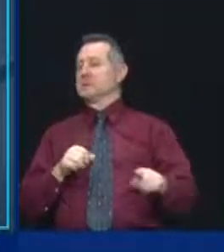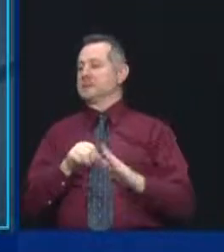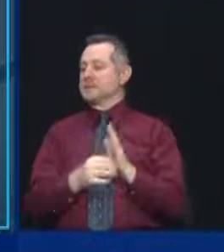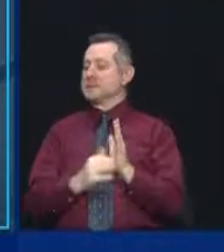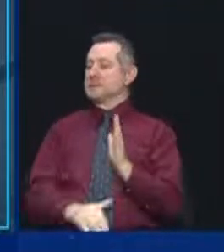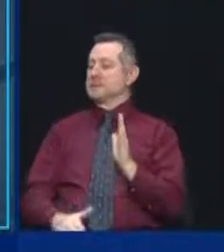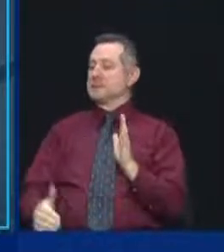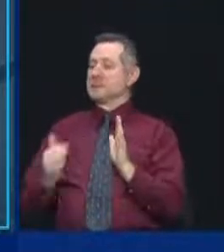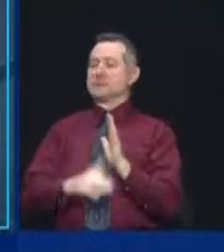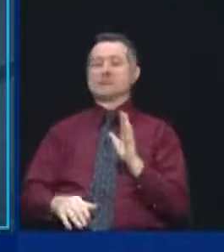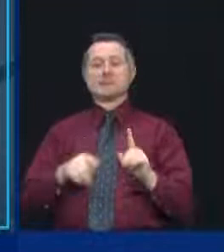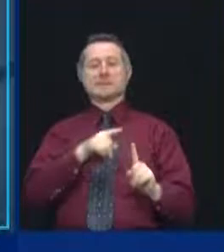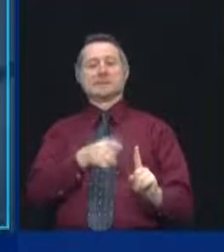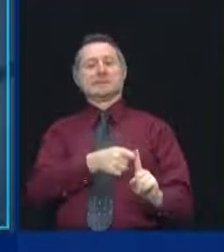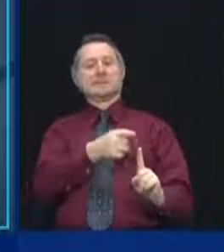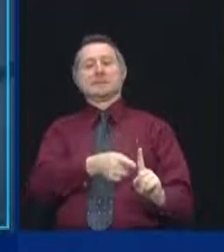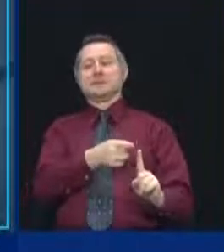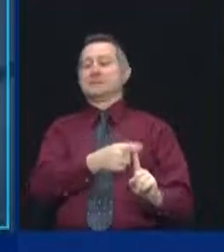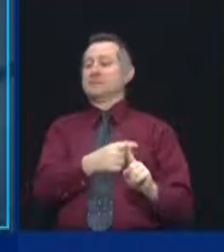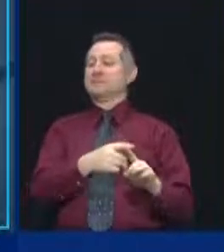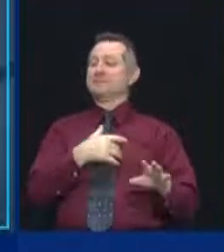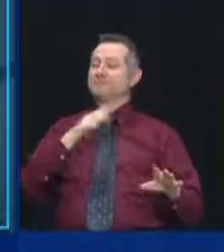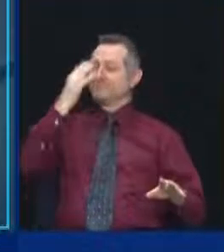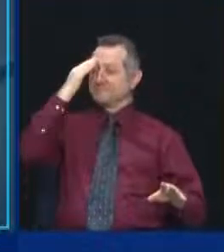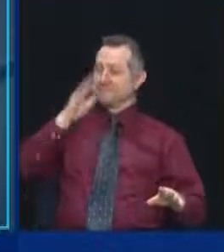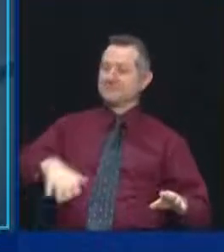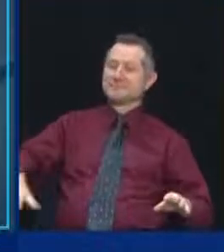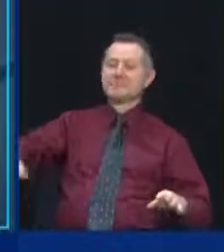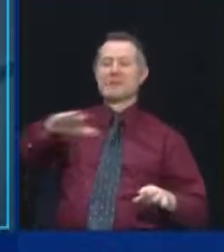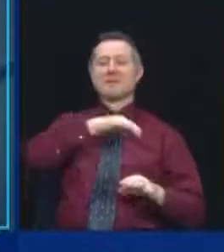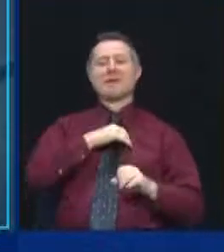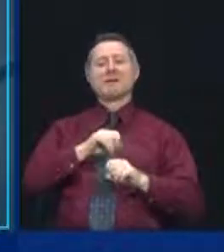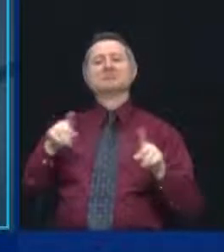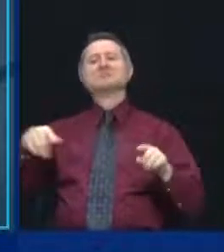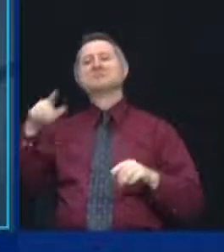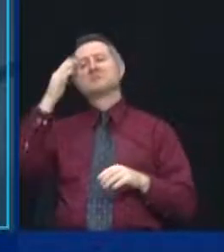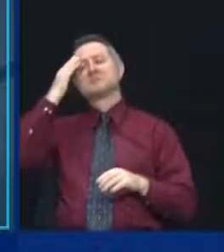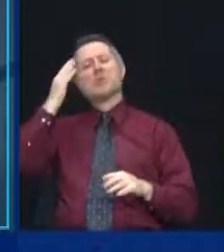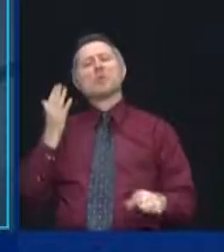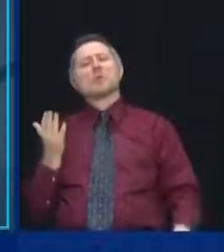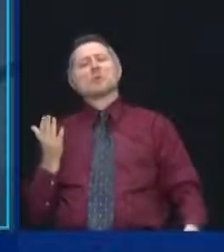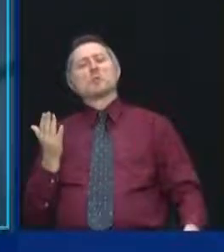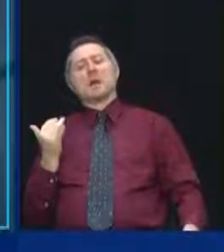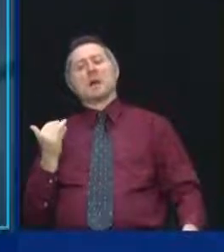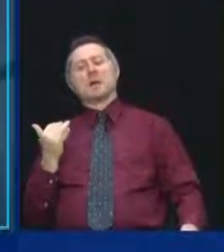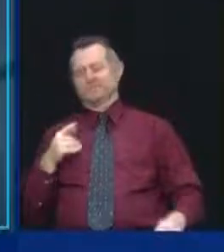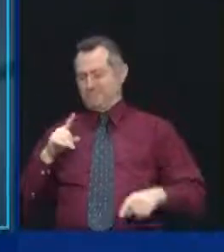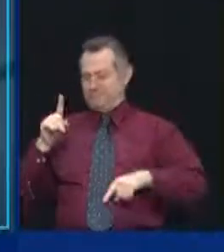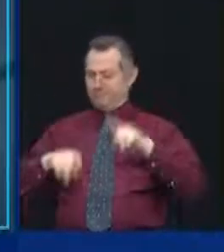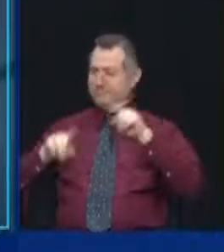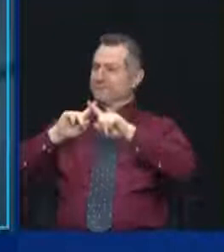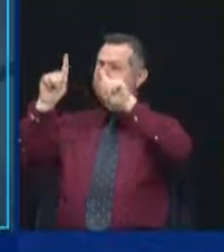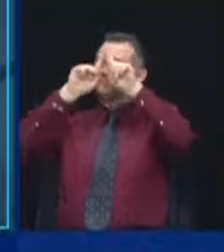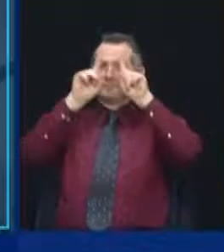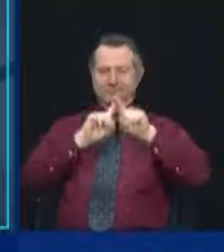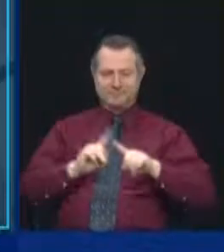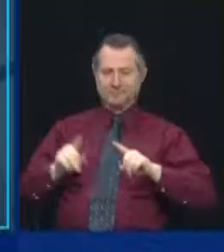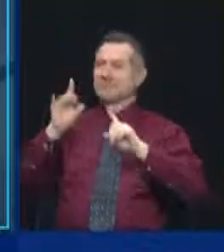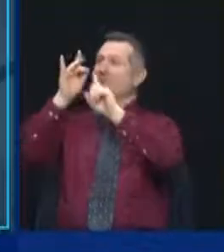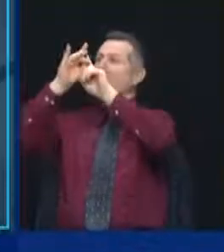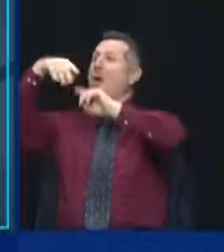ask themselves, why is there a variance in positivity across the